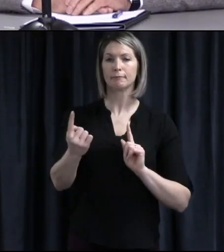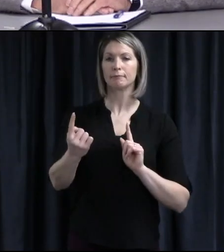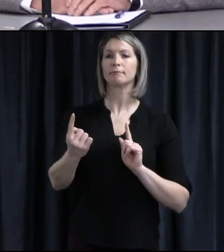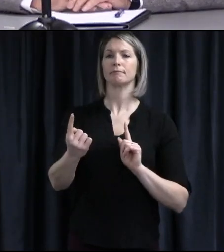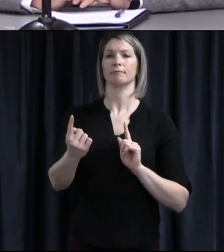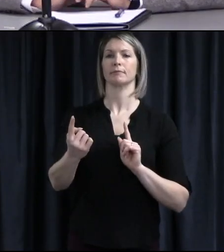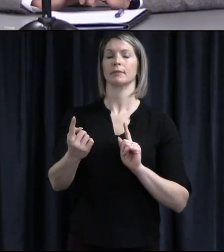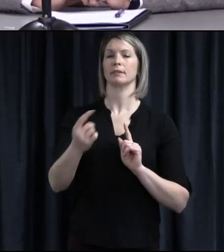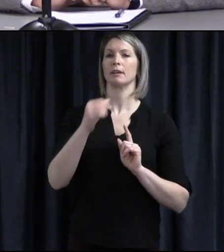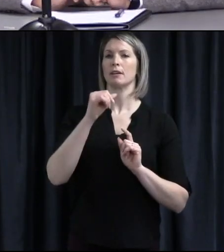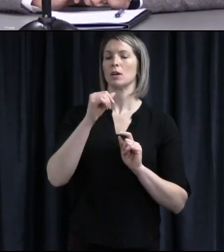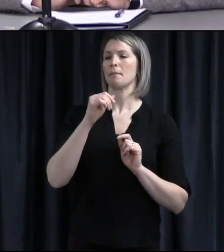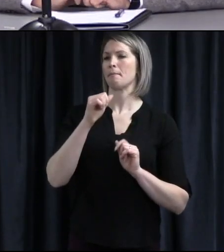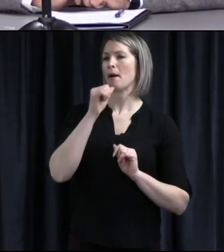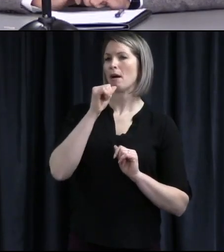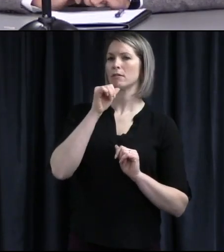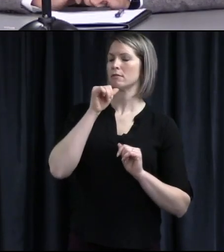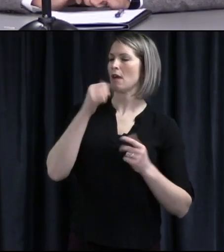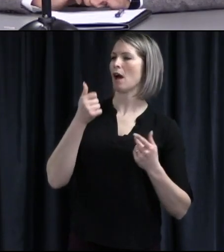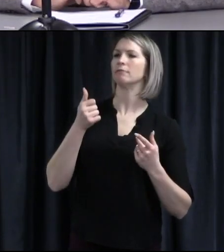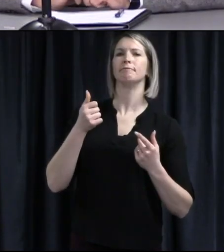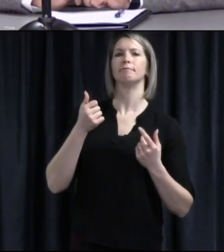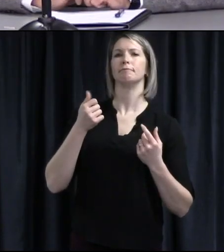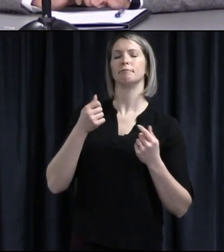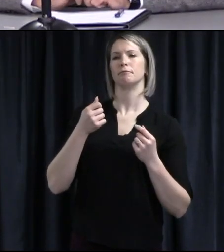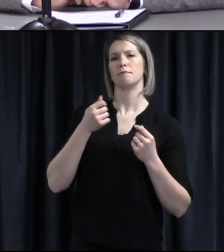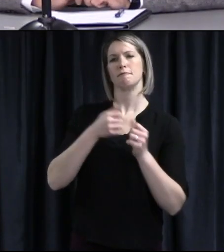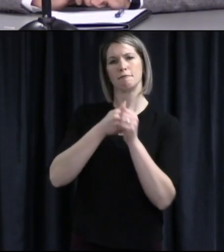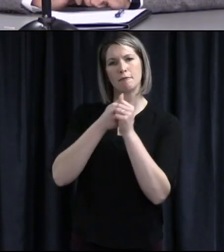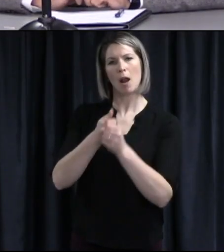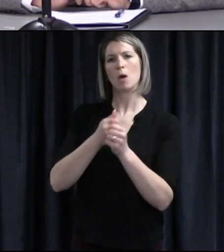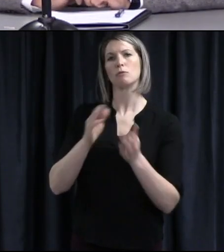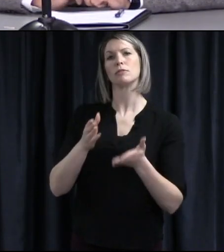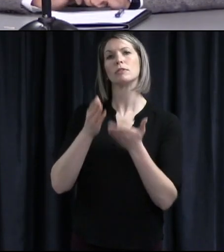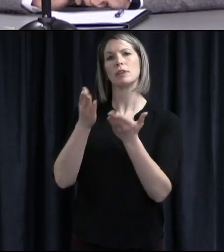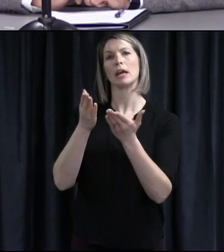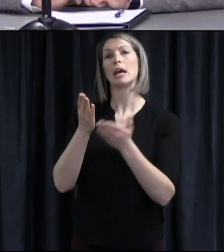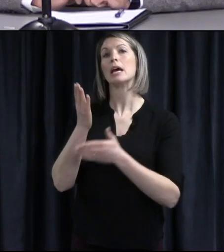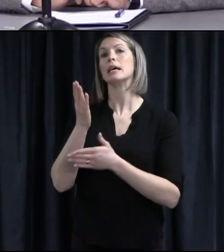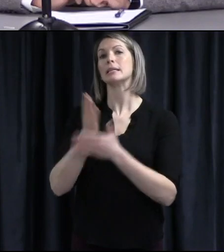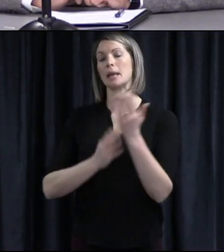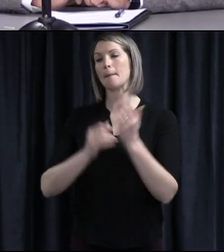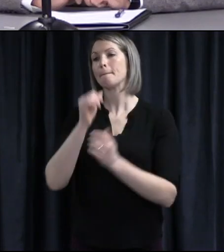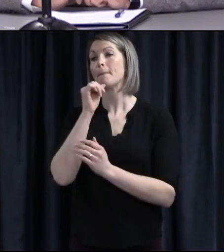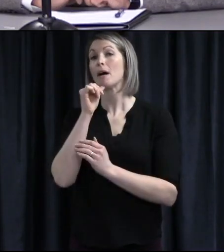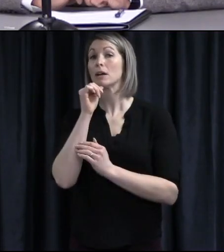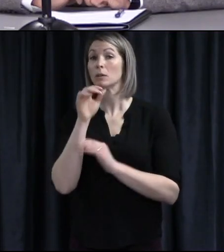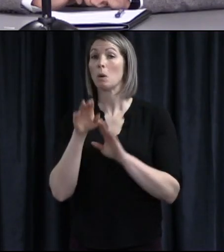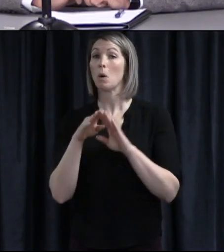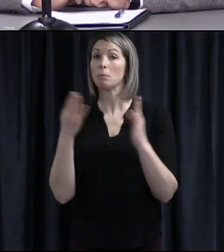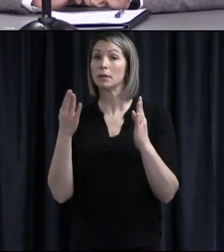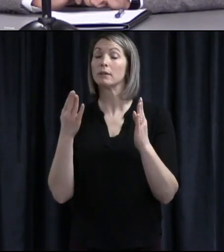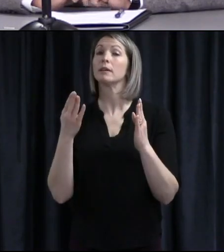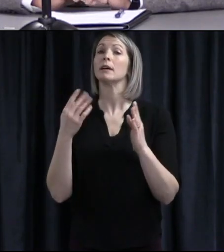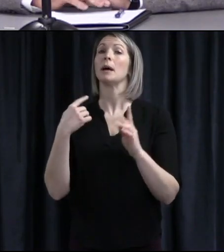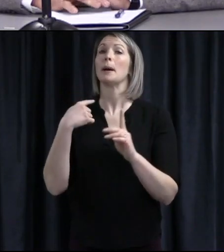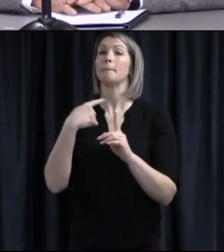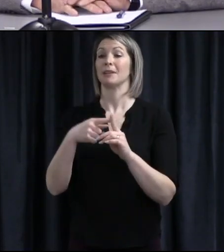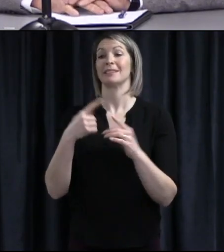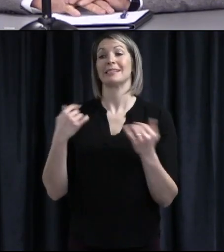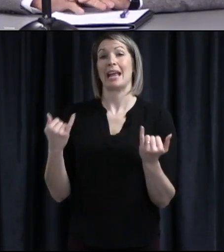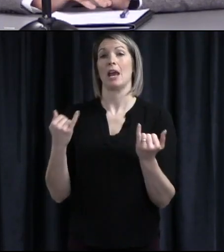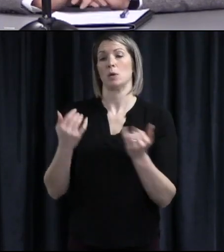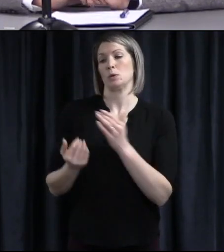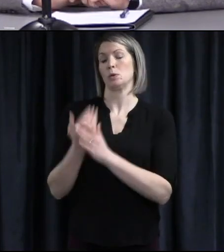aware of any bars that have remained open. Obviously, now we have the reporting mechanism on the